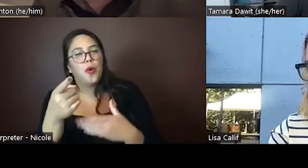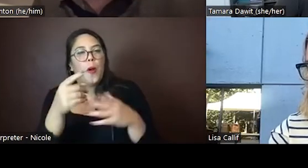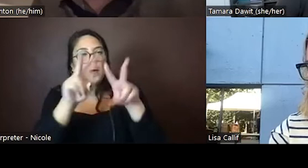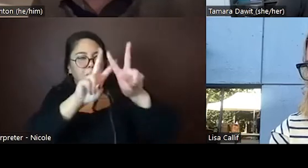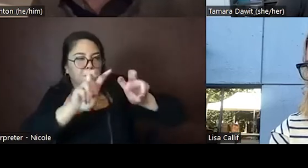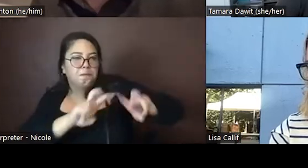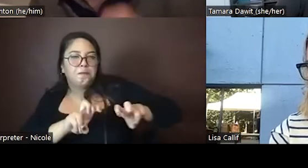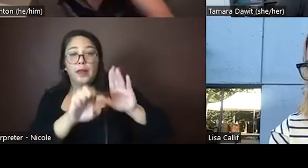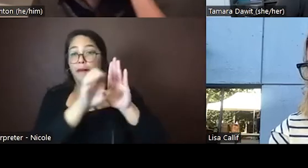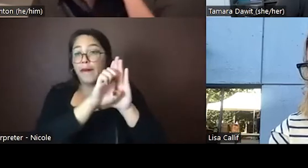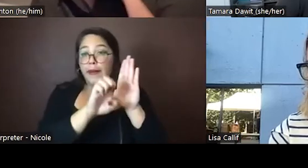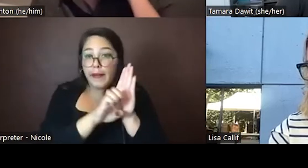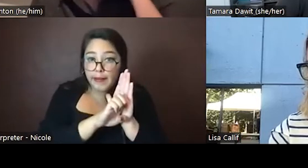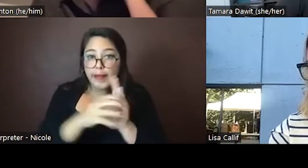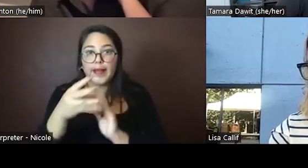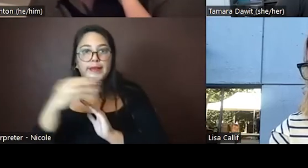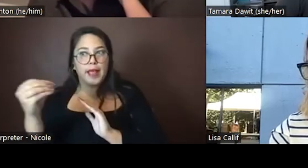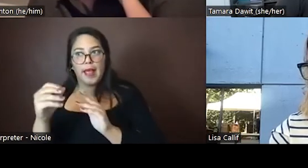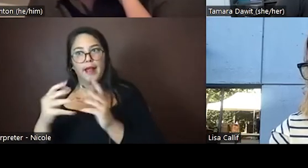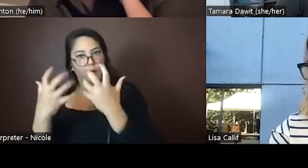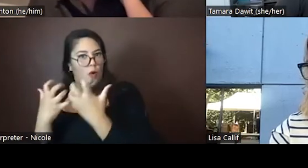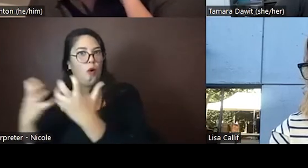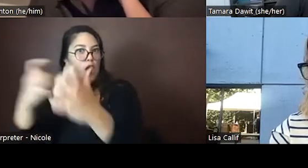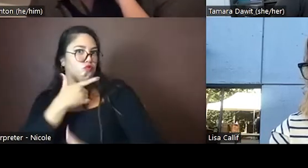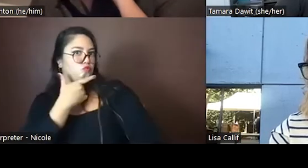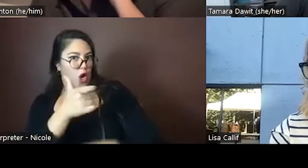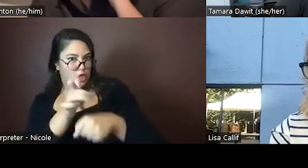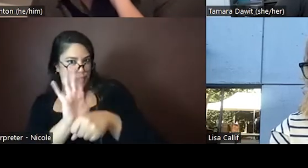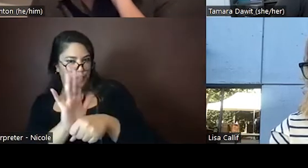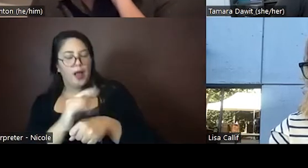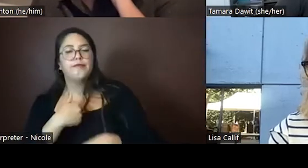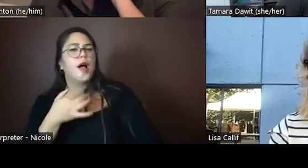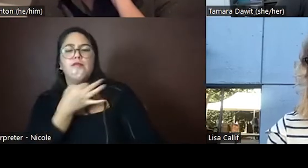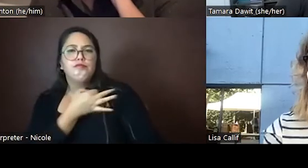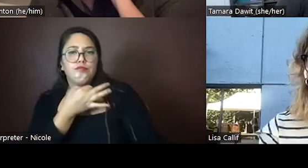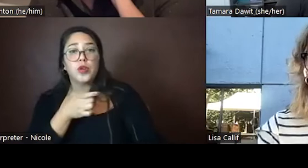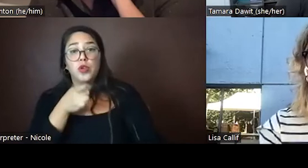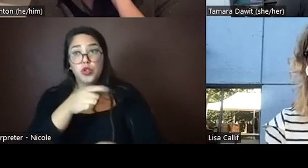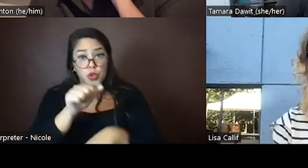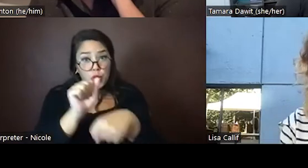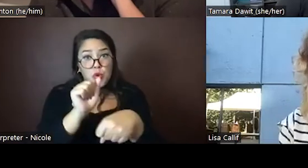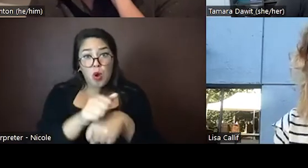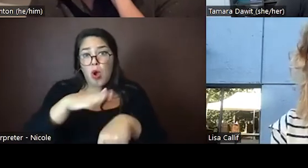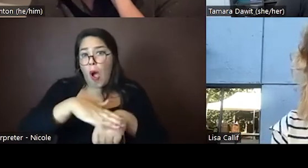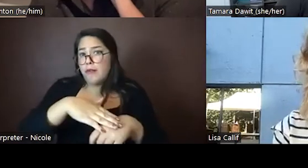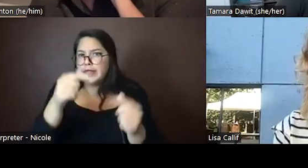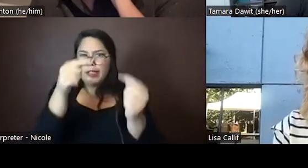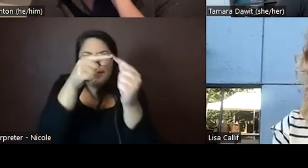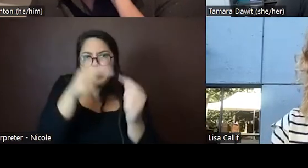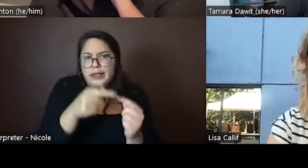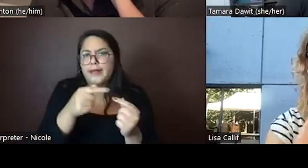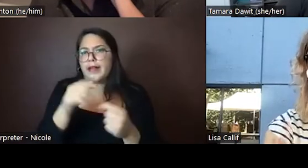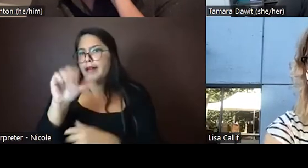of the films, Ezra, do you also work on the special or like concrete cases with the filmmakers or about the